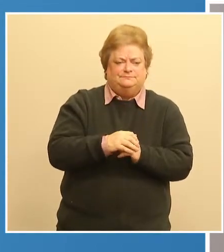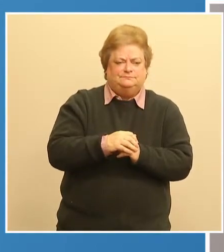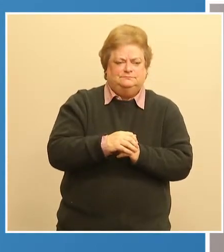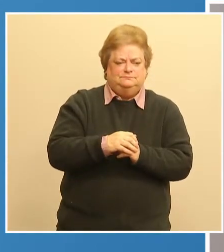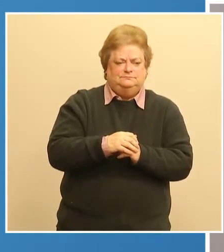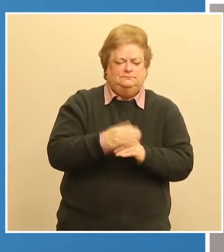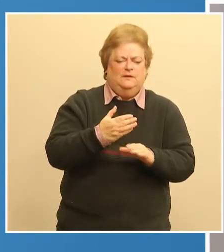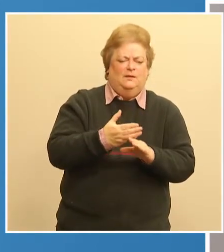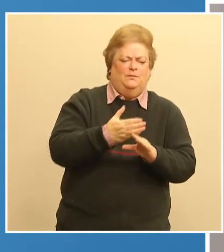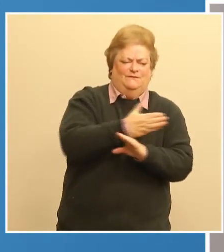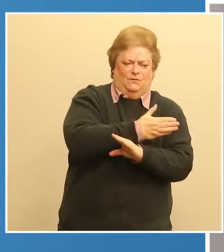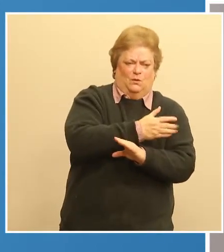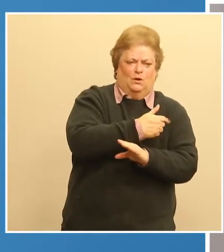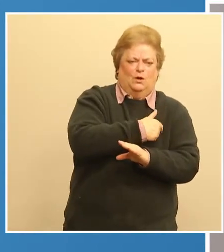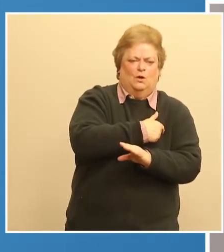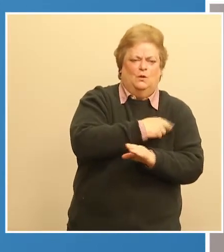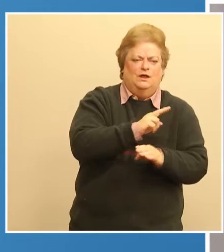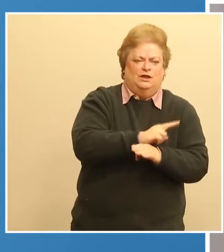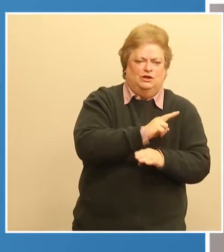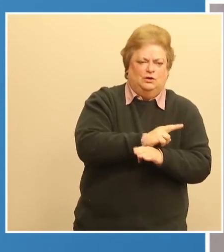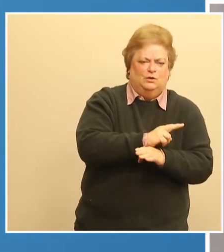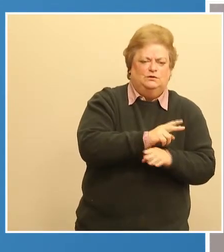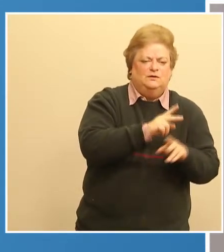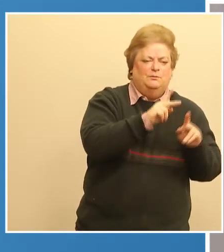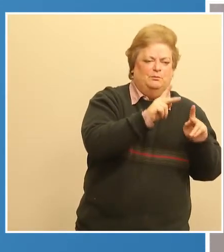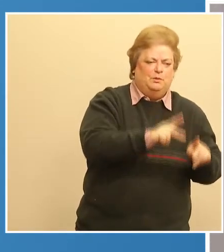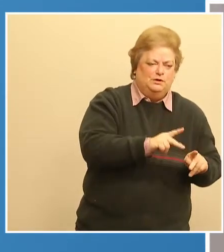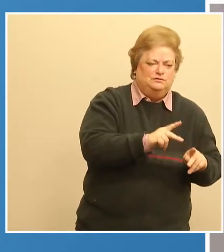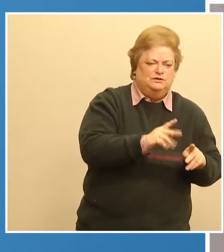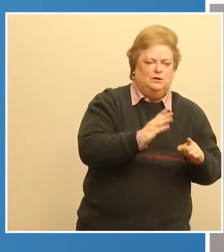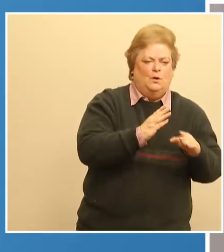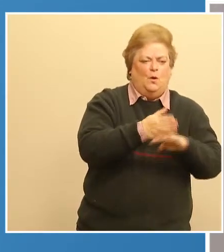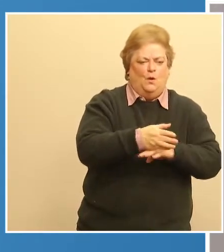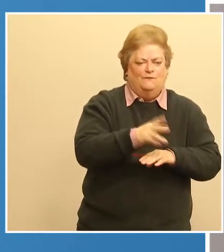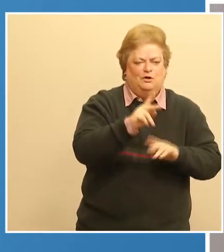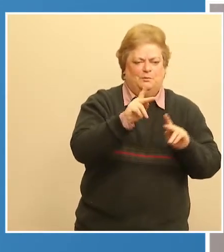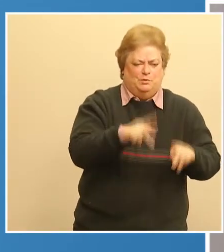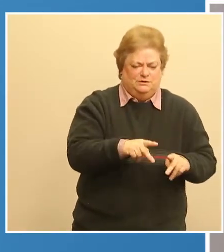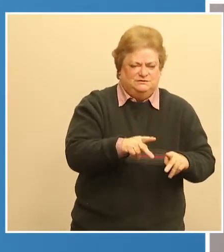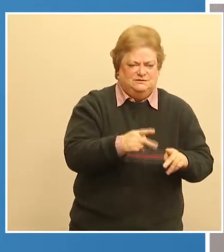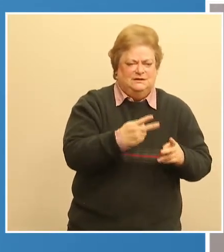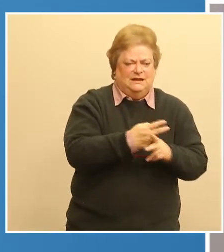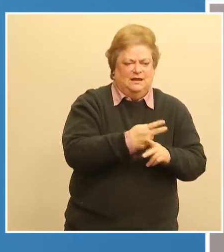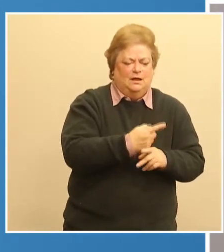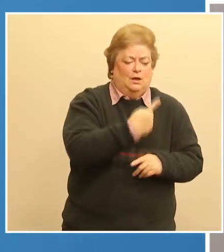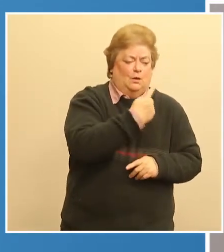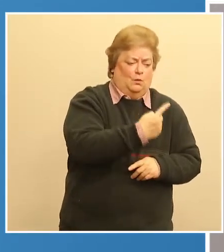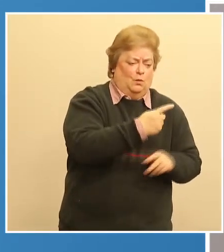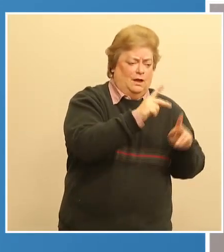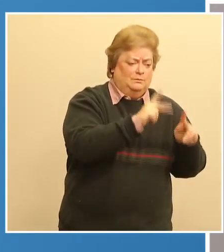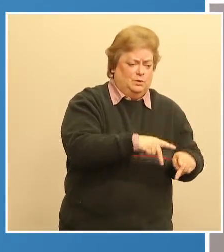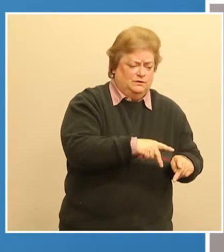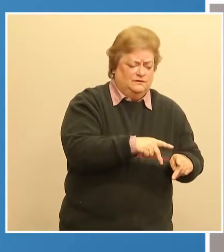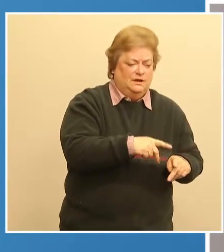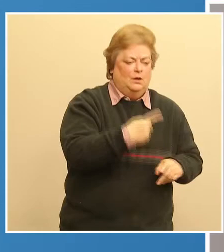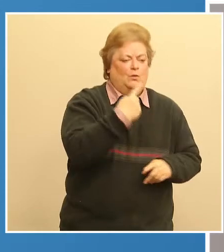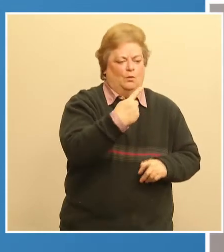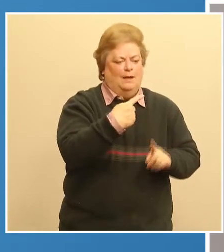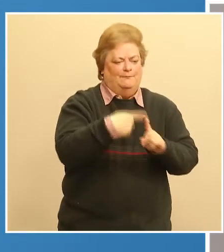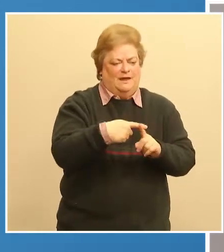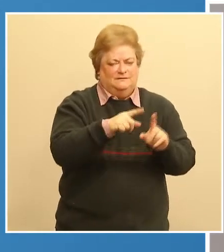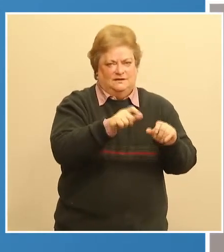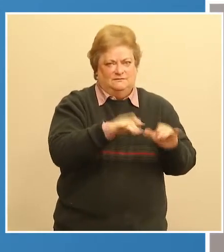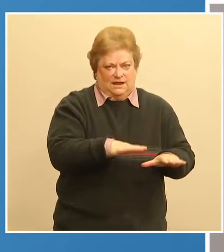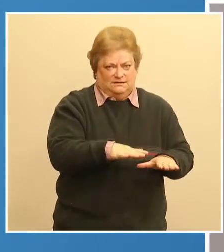before we were calculating it using a person over person method. So this essentially says one person, one positive